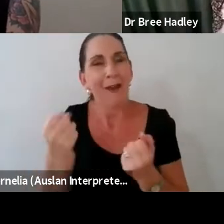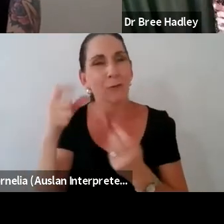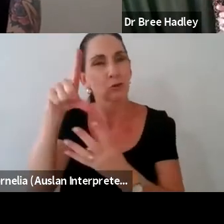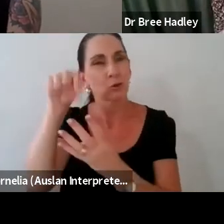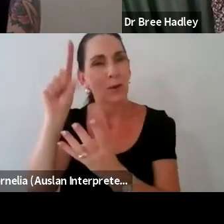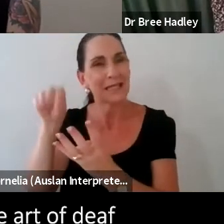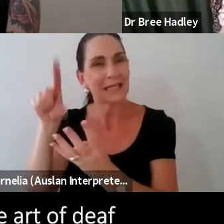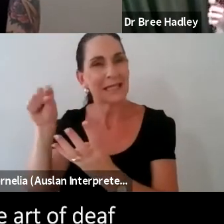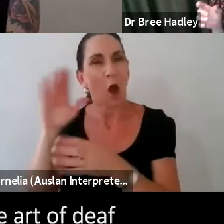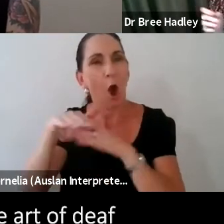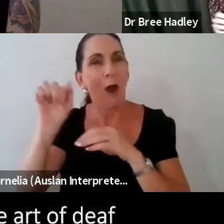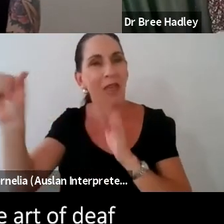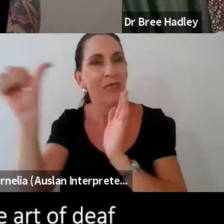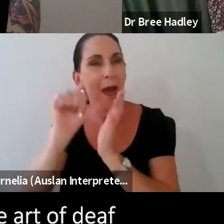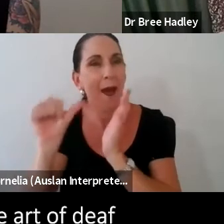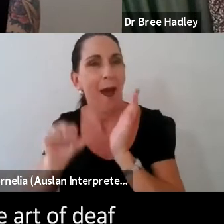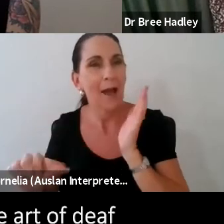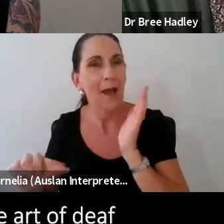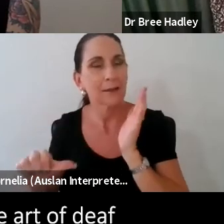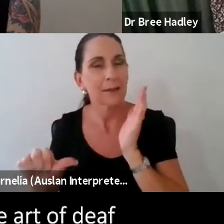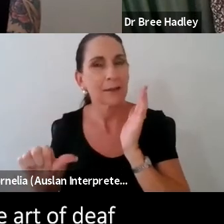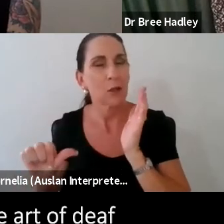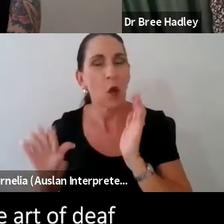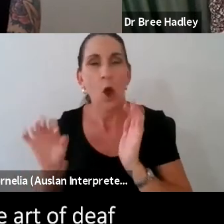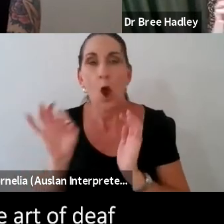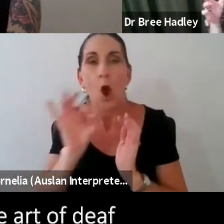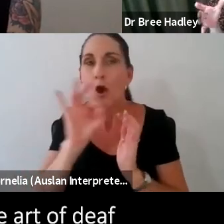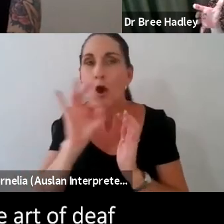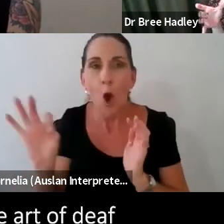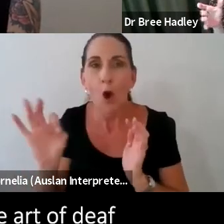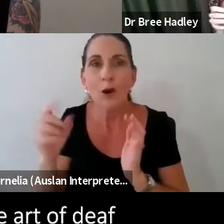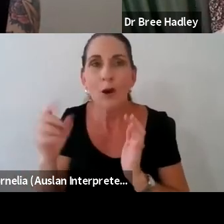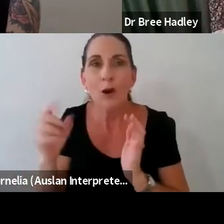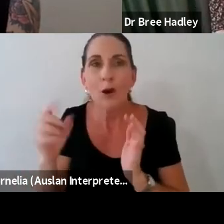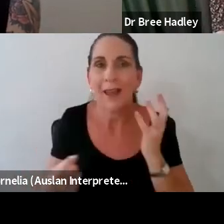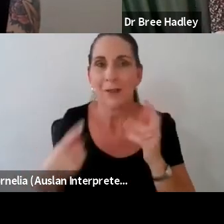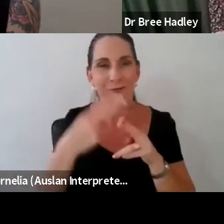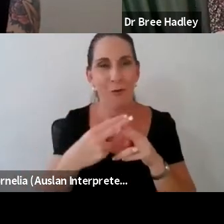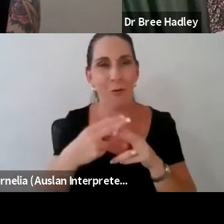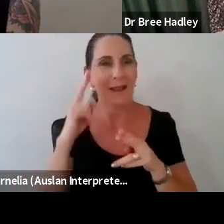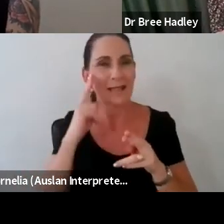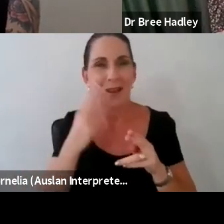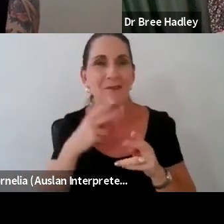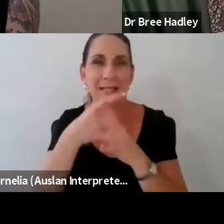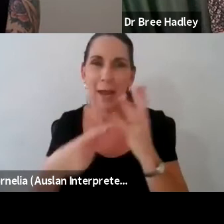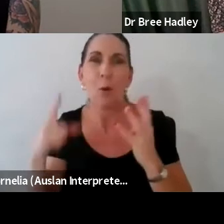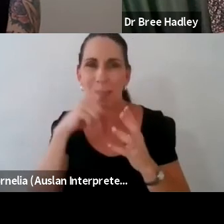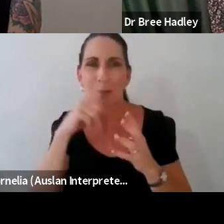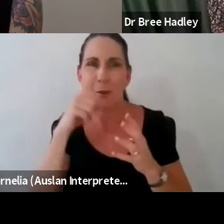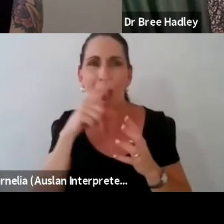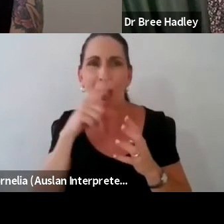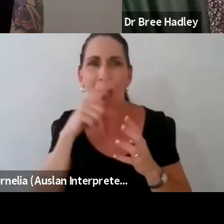over the art and not just the art of deaf and disabled people for a long time. And so